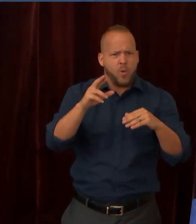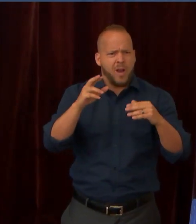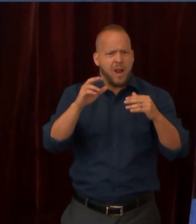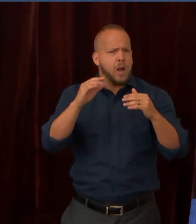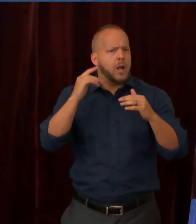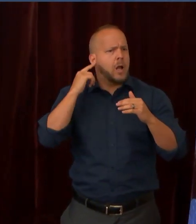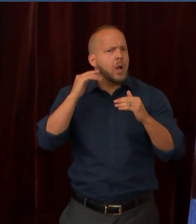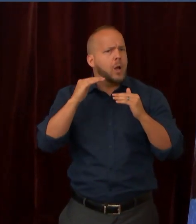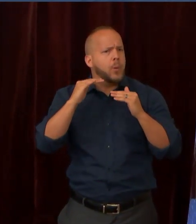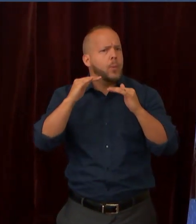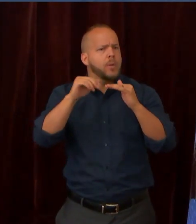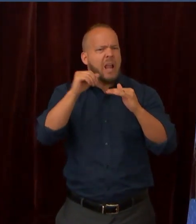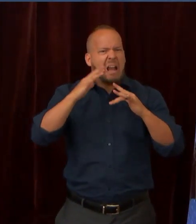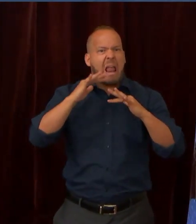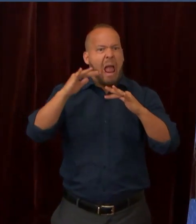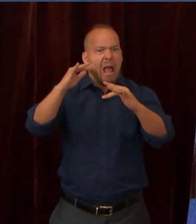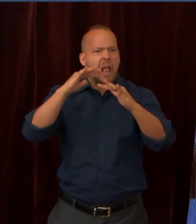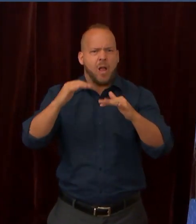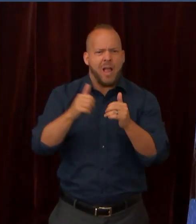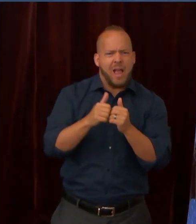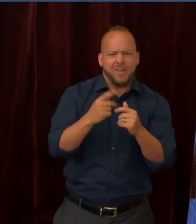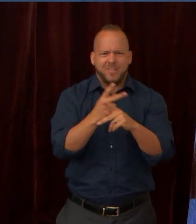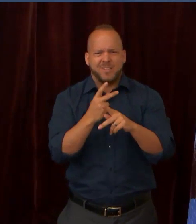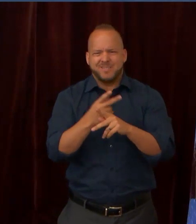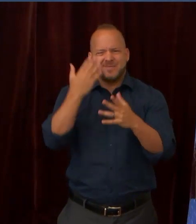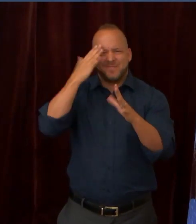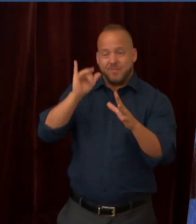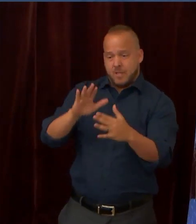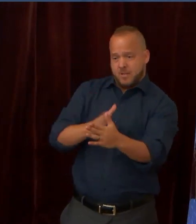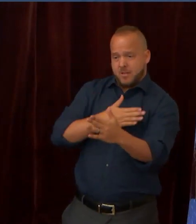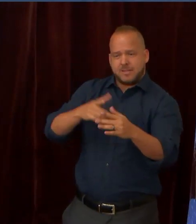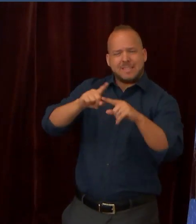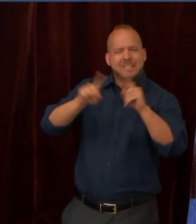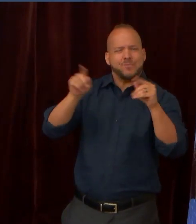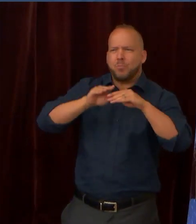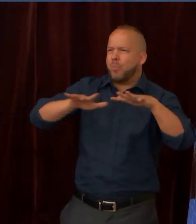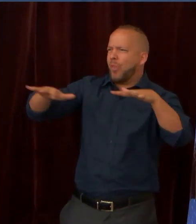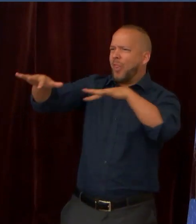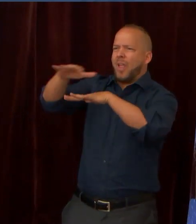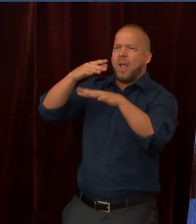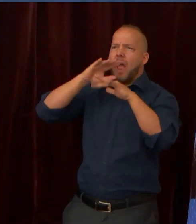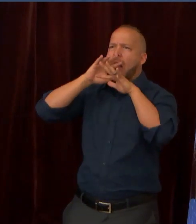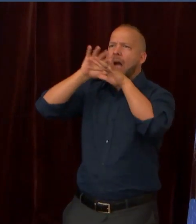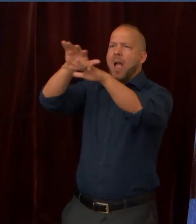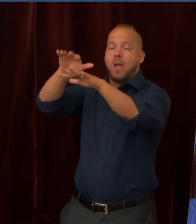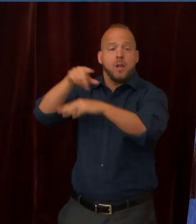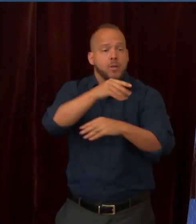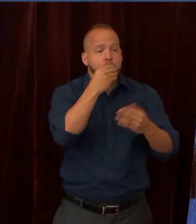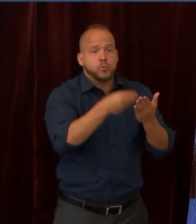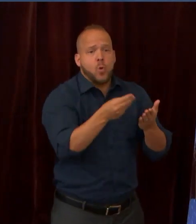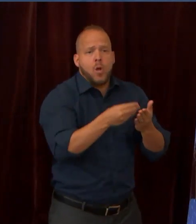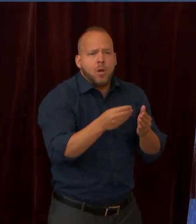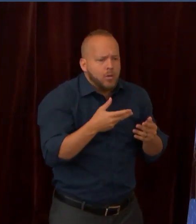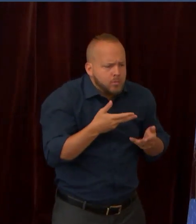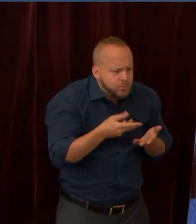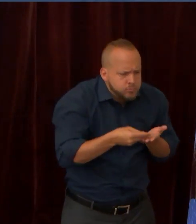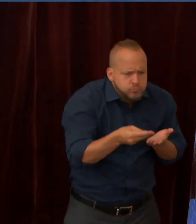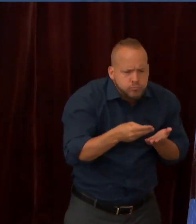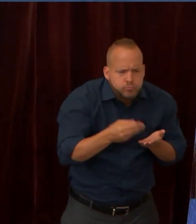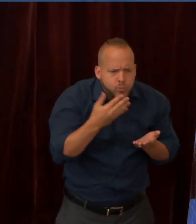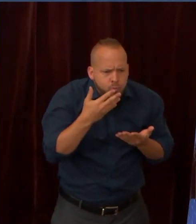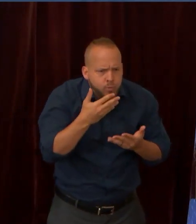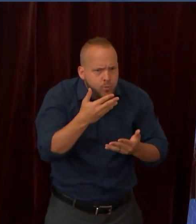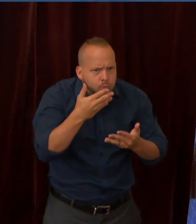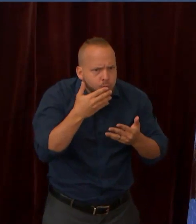finding that people who want to follow the science realize that this is simply a simple thing that we can do.